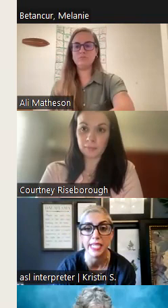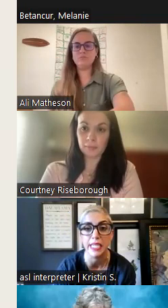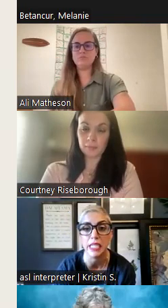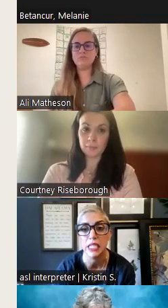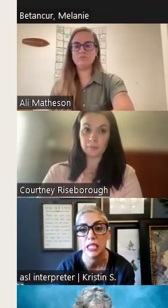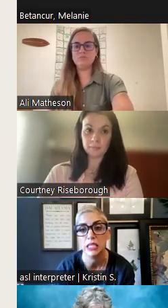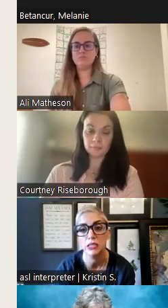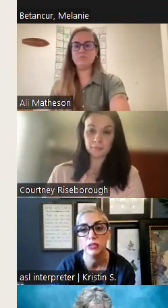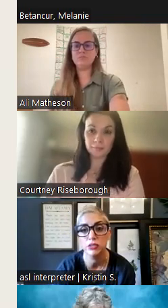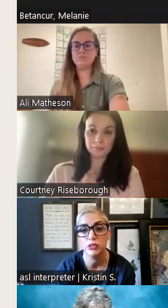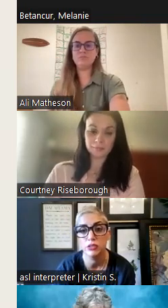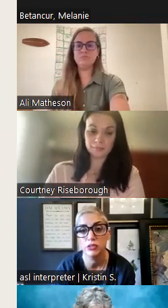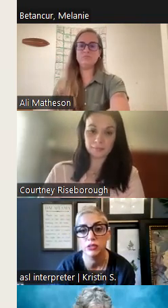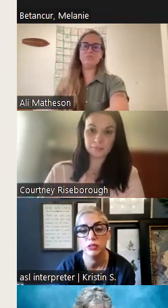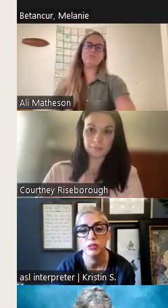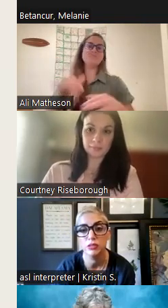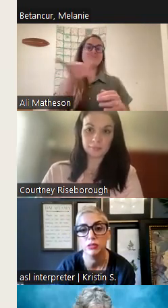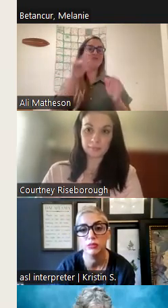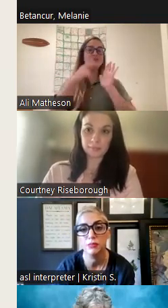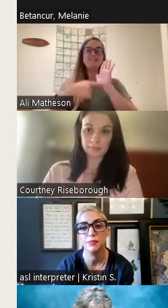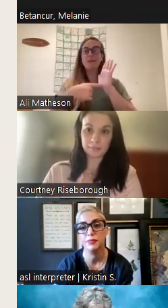that they might need.